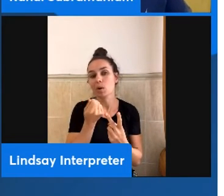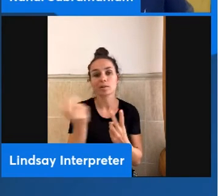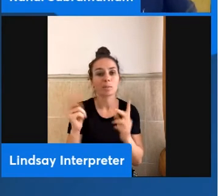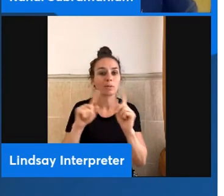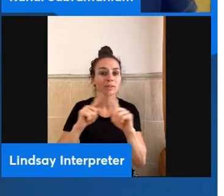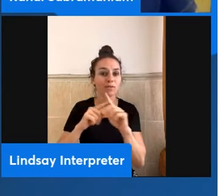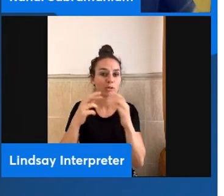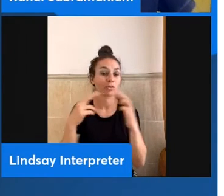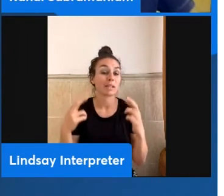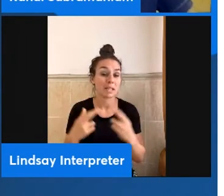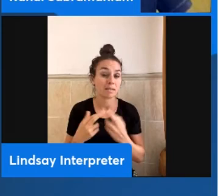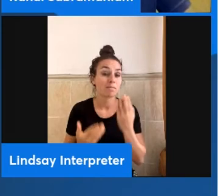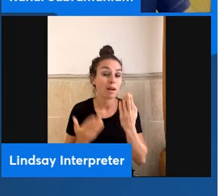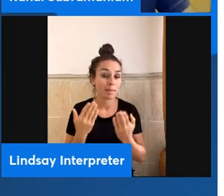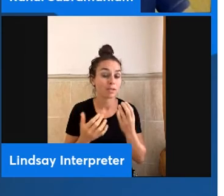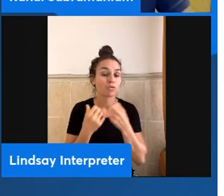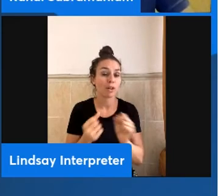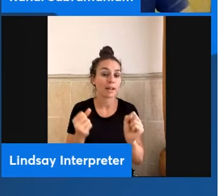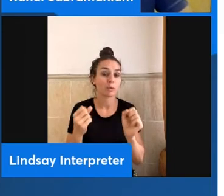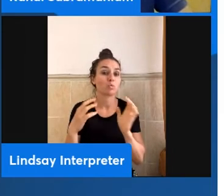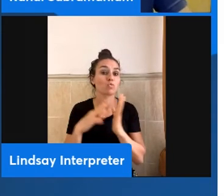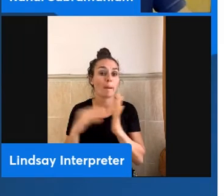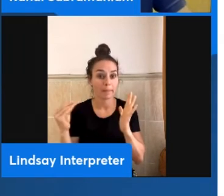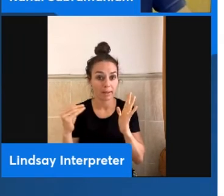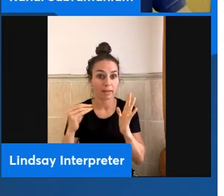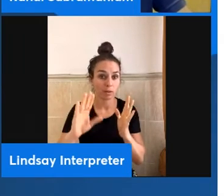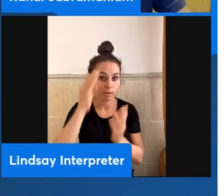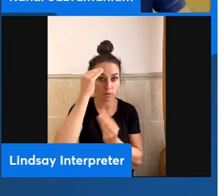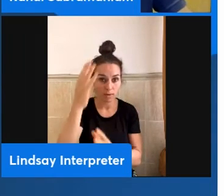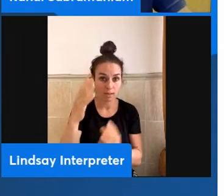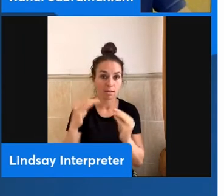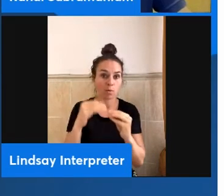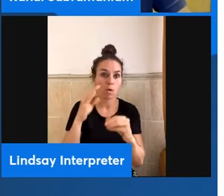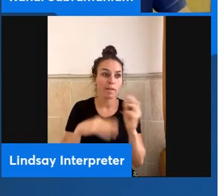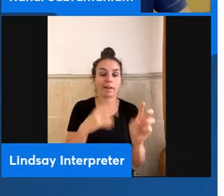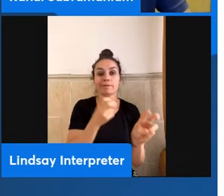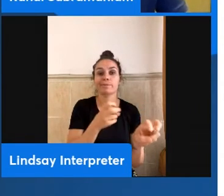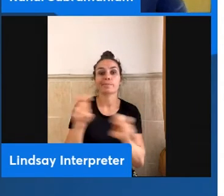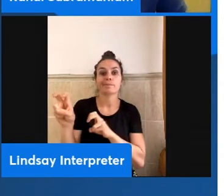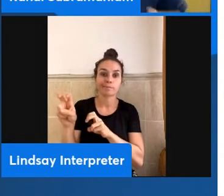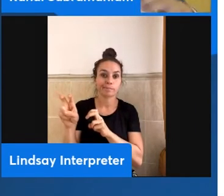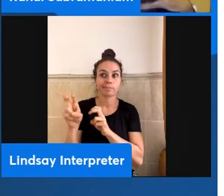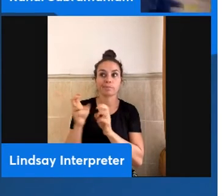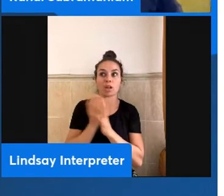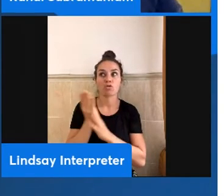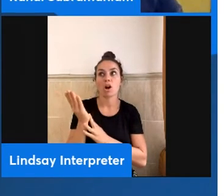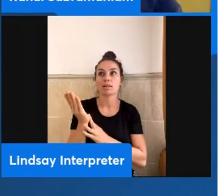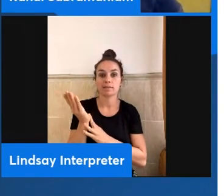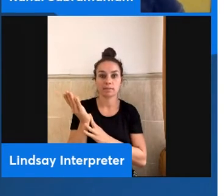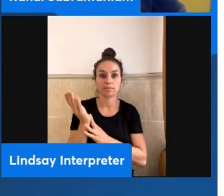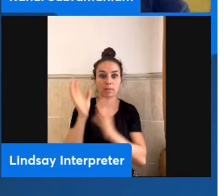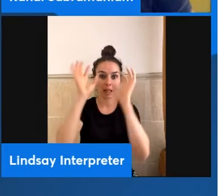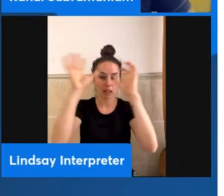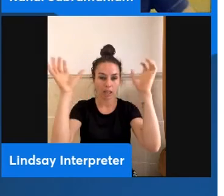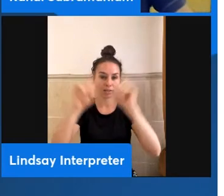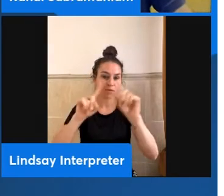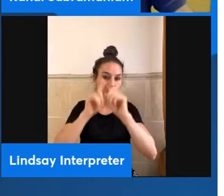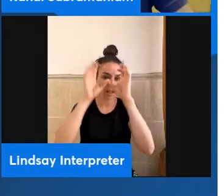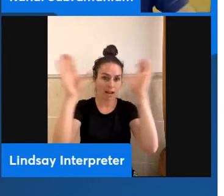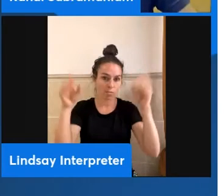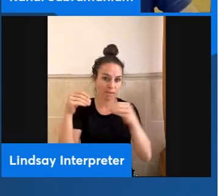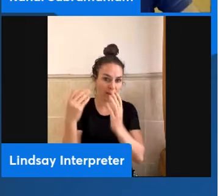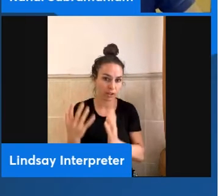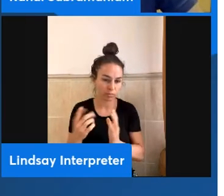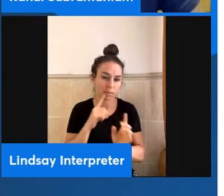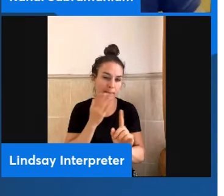regions at most to replicate your data, rather than doing it across cloud providers.